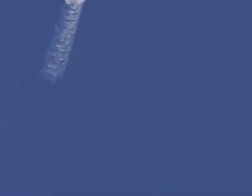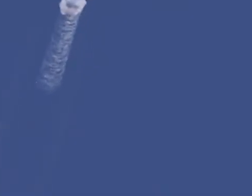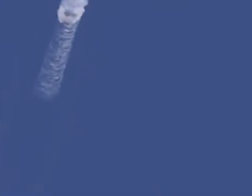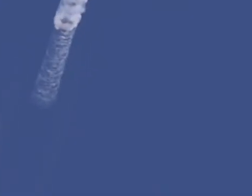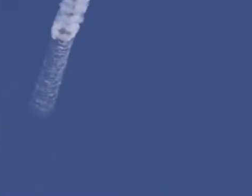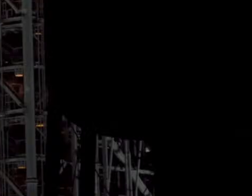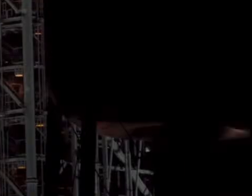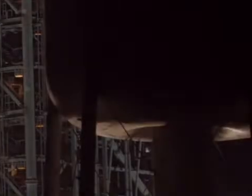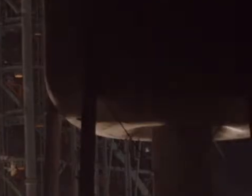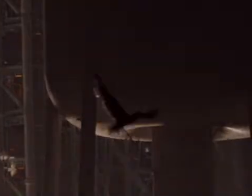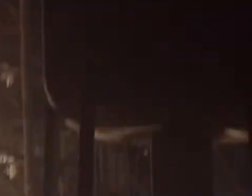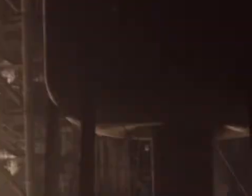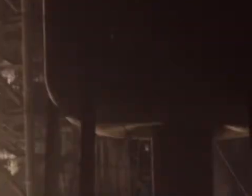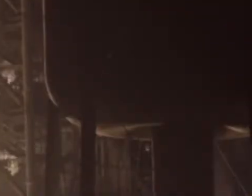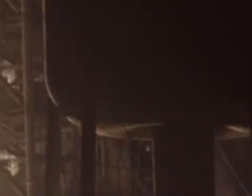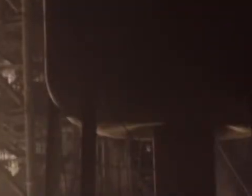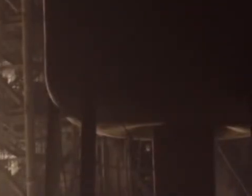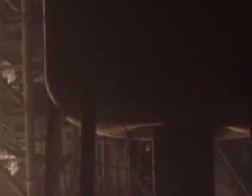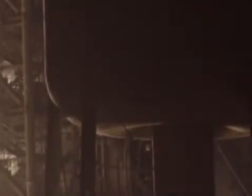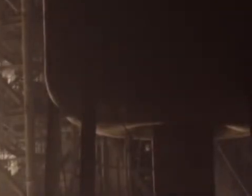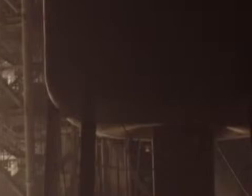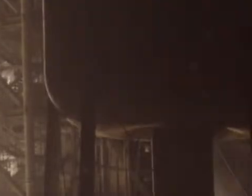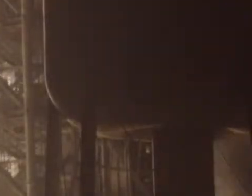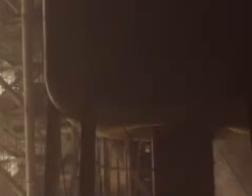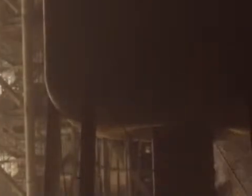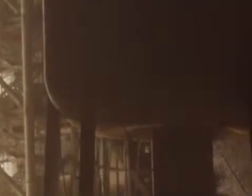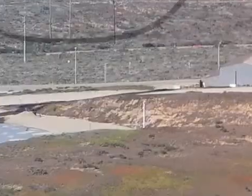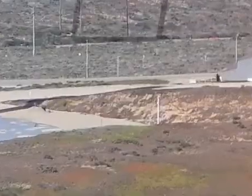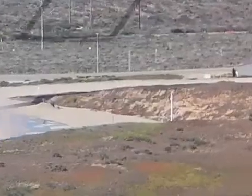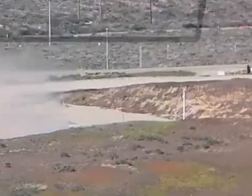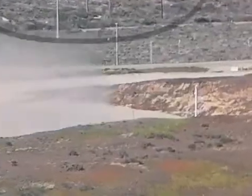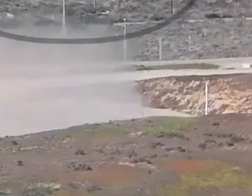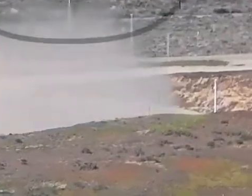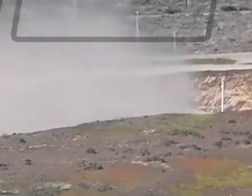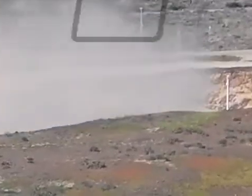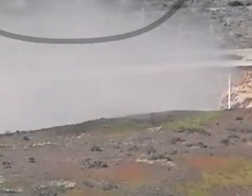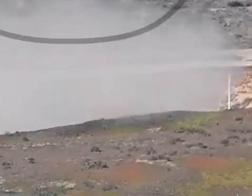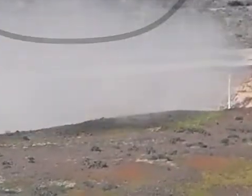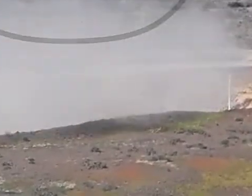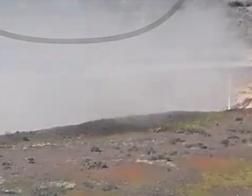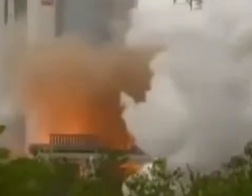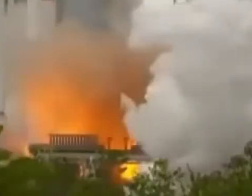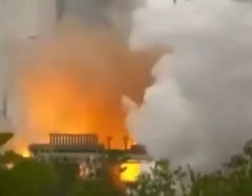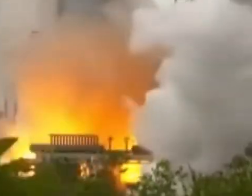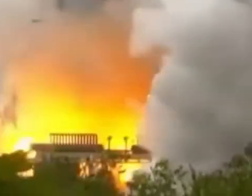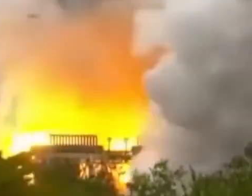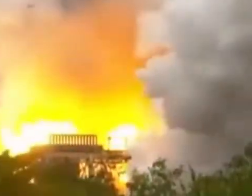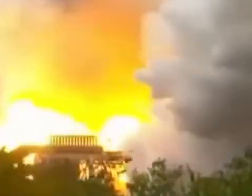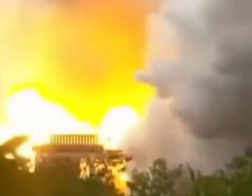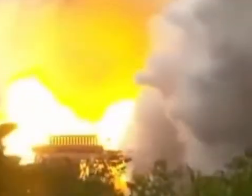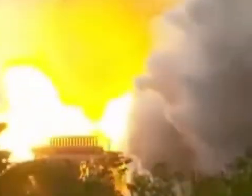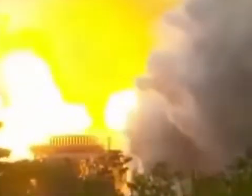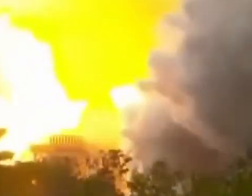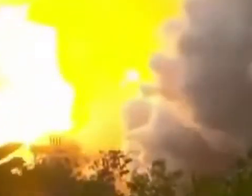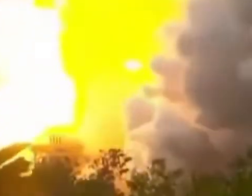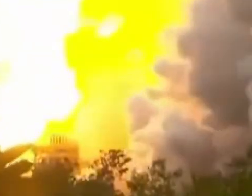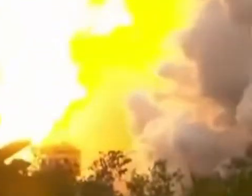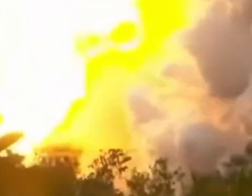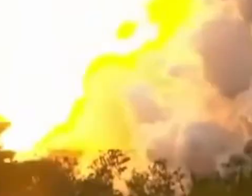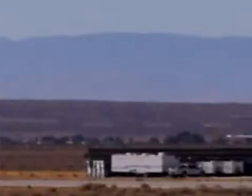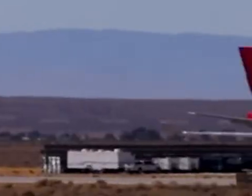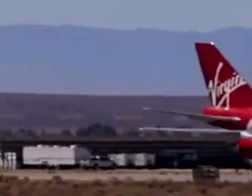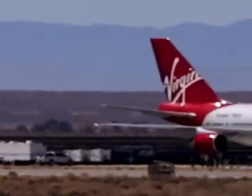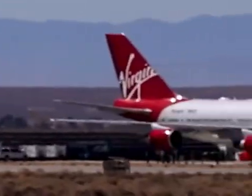Off. It's orange! Orange 25! Oh my god! Oh my god! Decollage! What do you